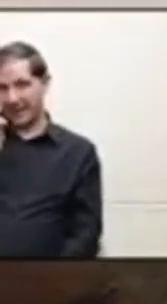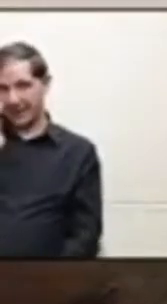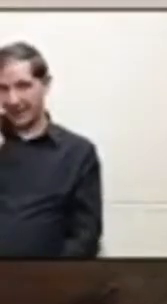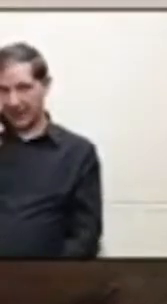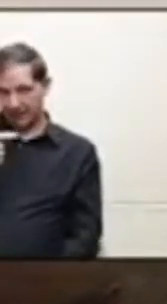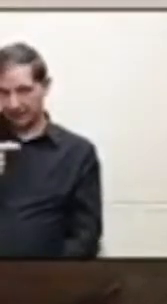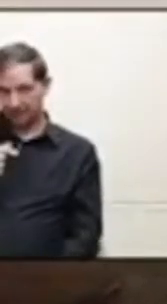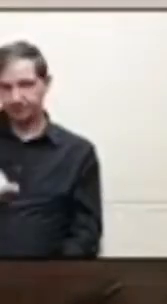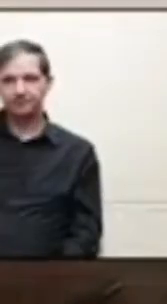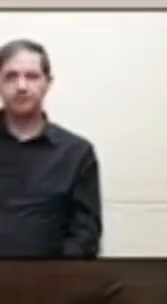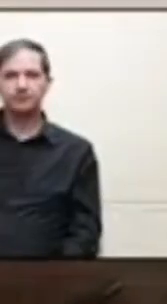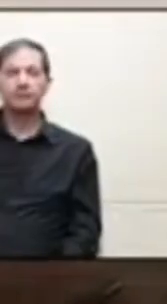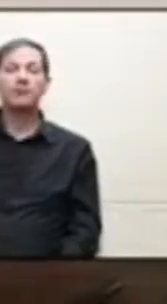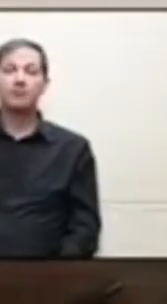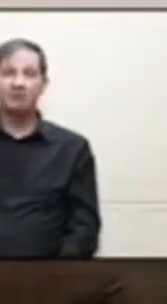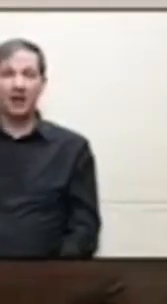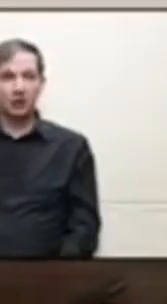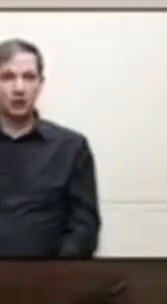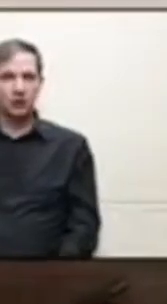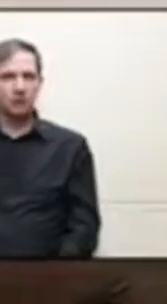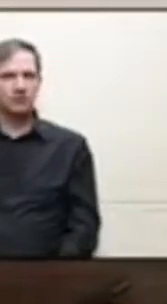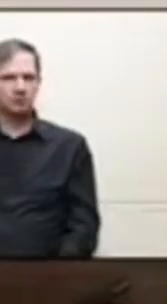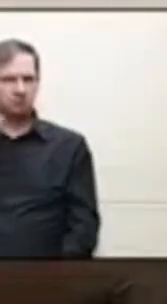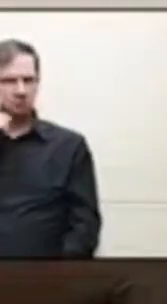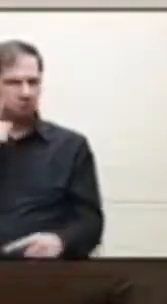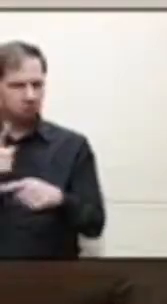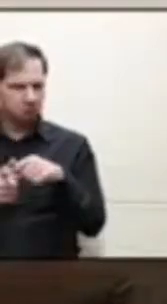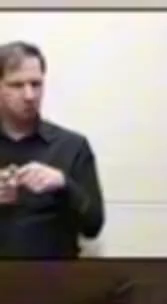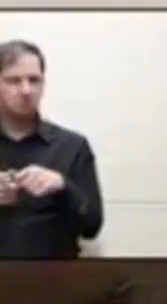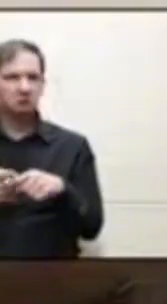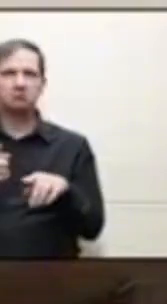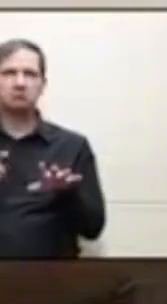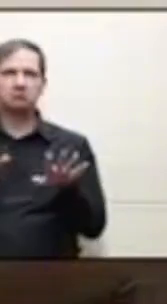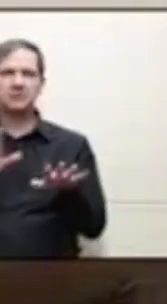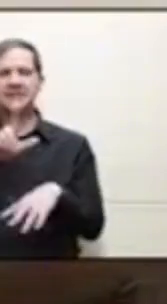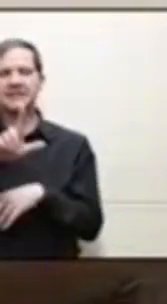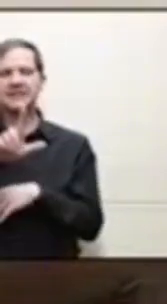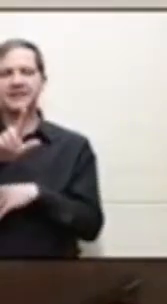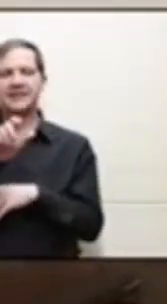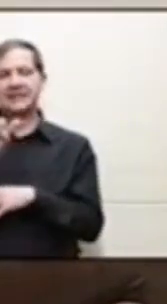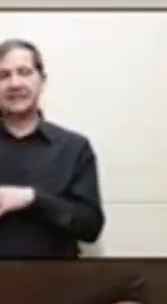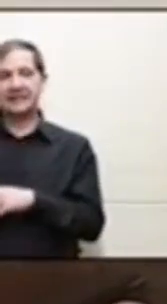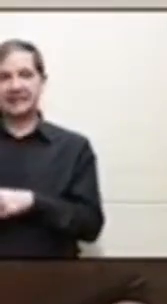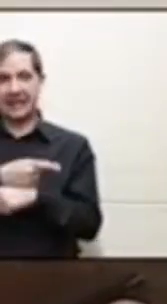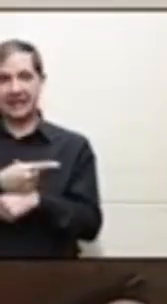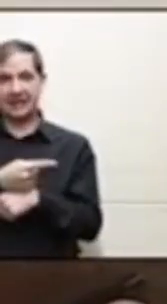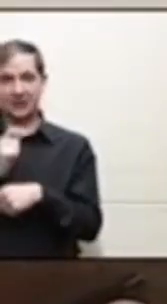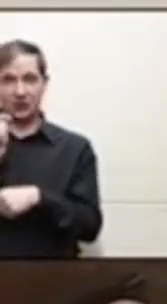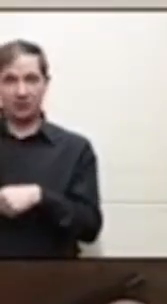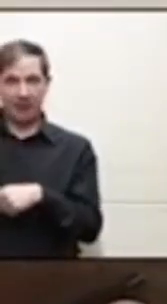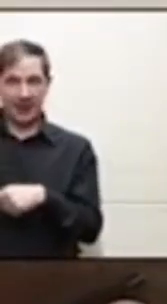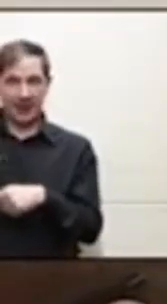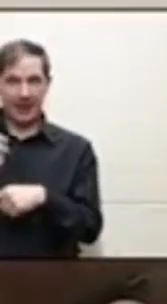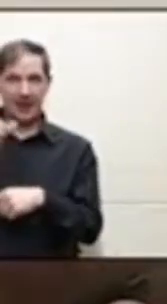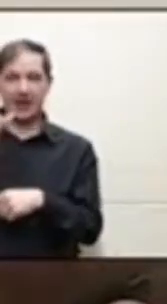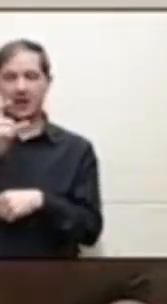the AG noted that the municipality takes an average of 76 days to pay the